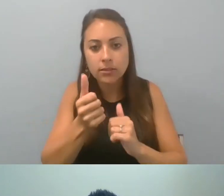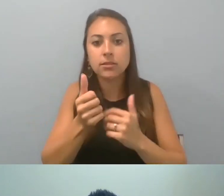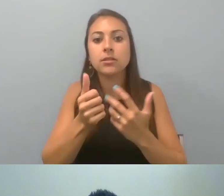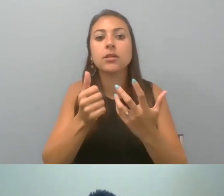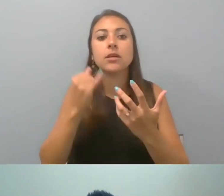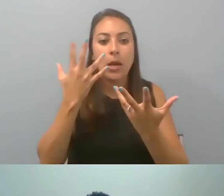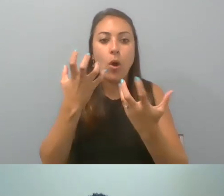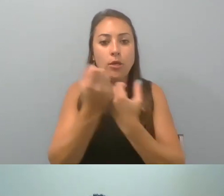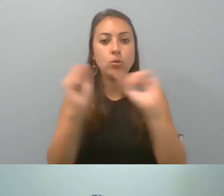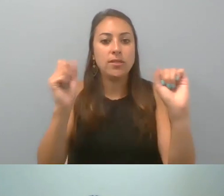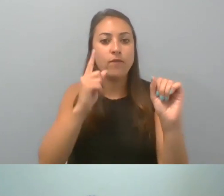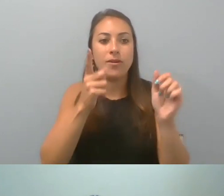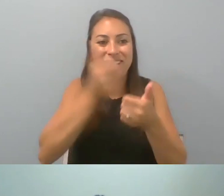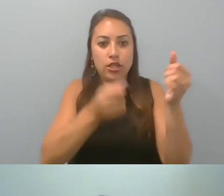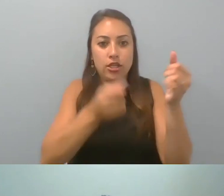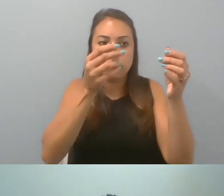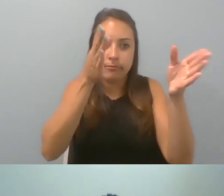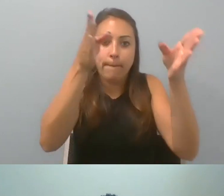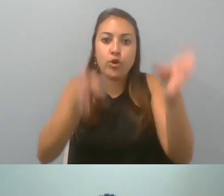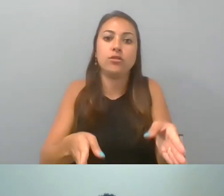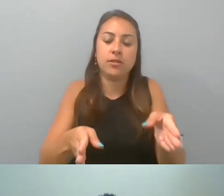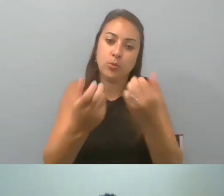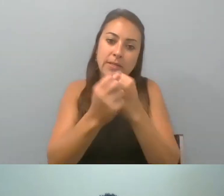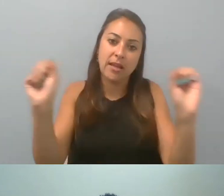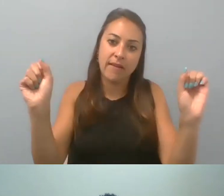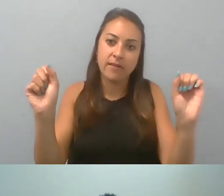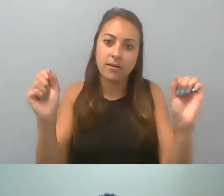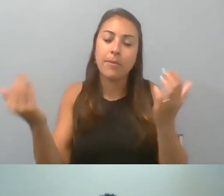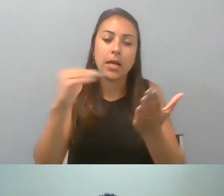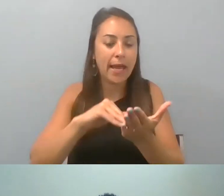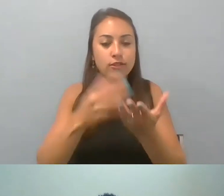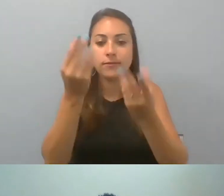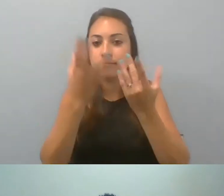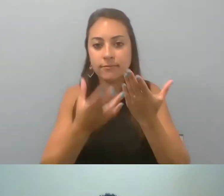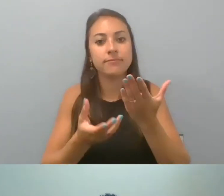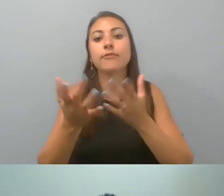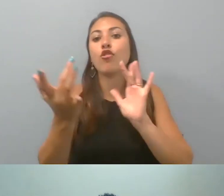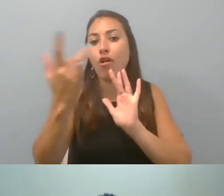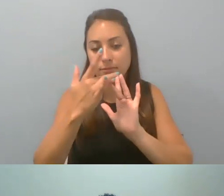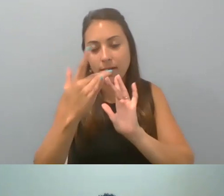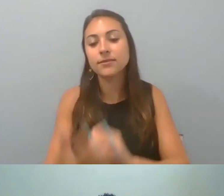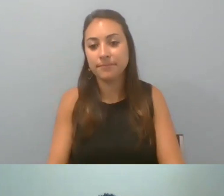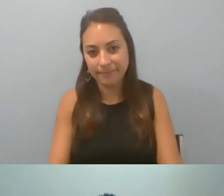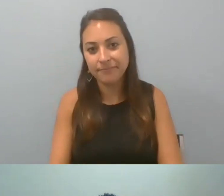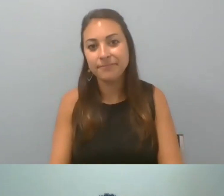safe for individuals. Again, probably the easiest way to get specifics on what exactly are our policies and